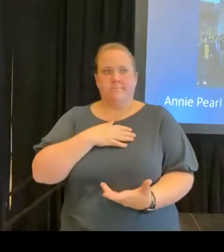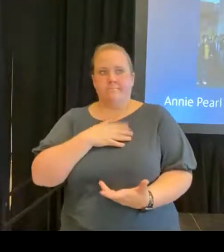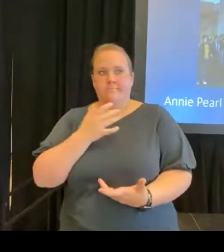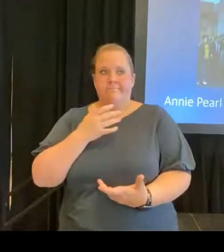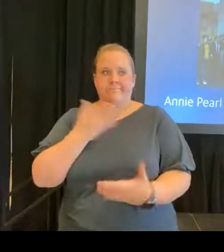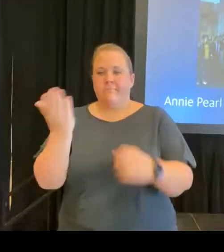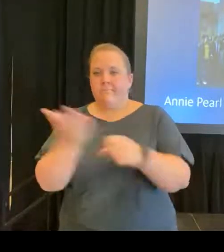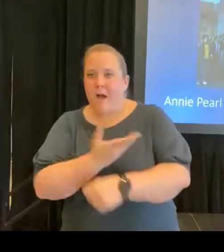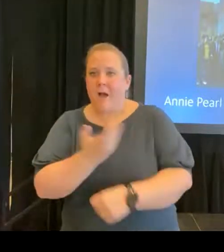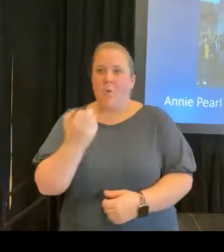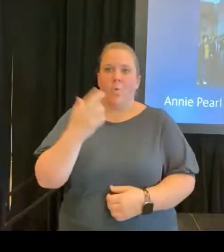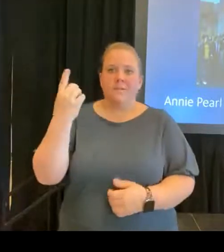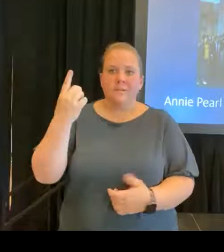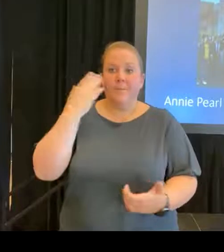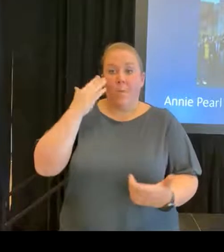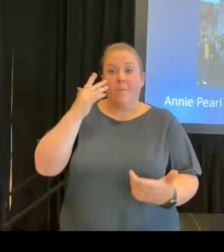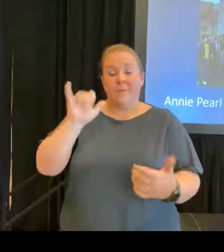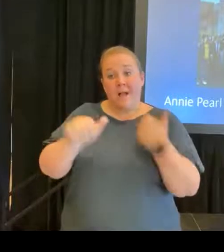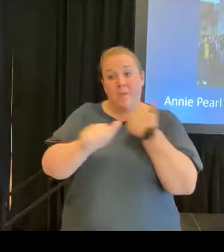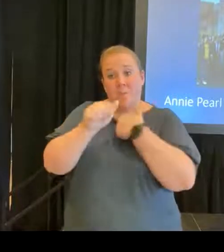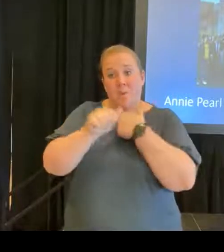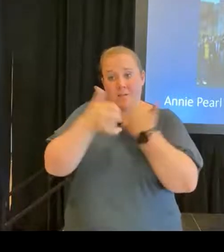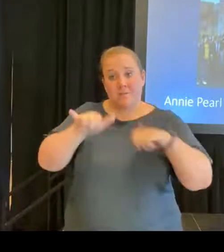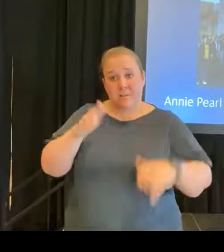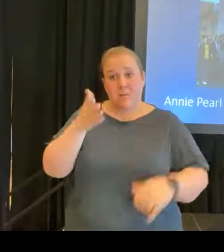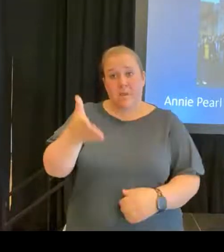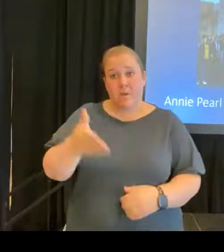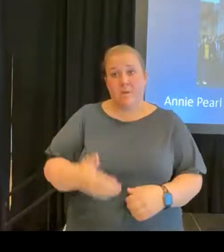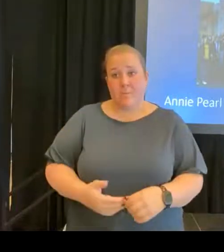been. The threat is still there.